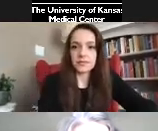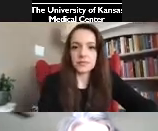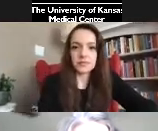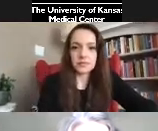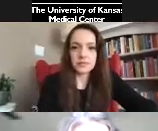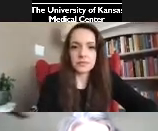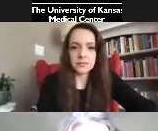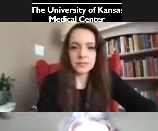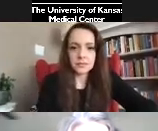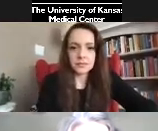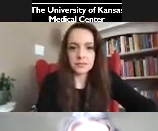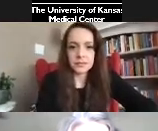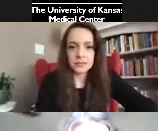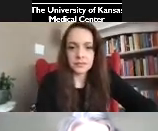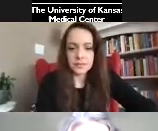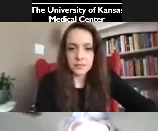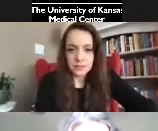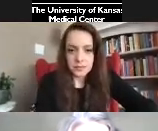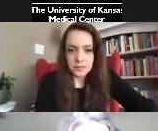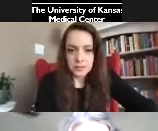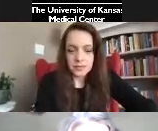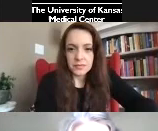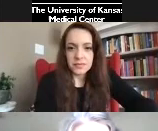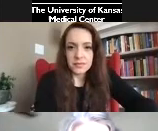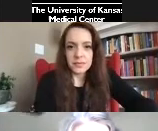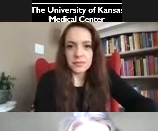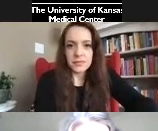drug company, they invited me to come to Lima,